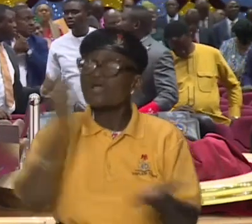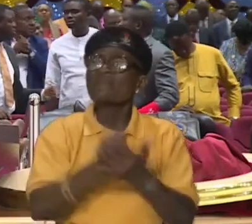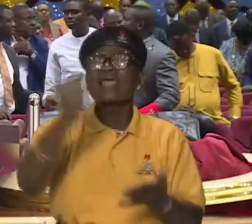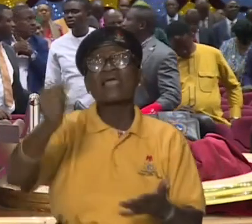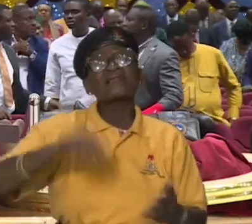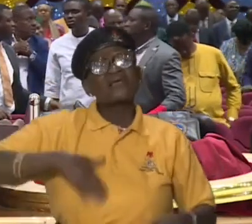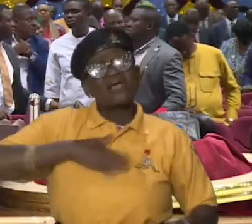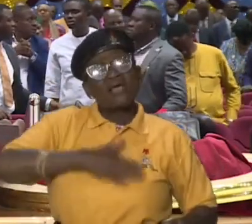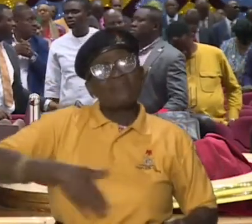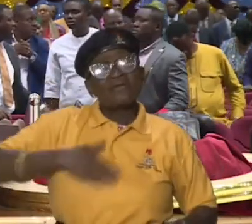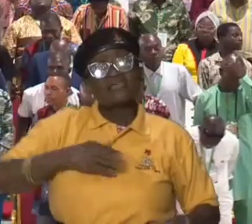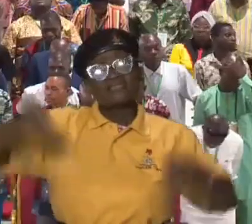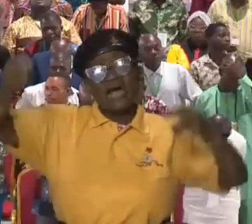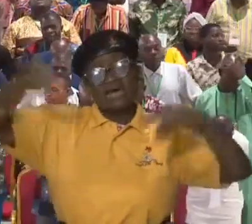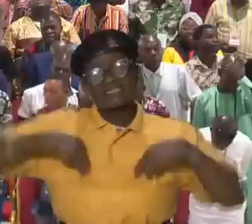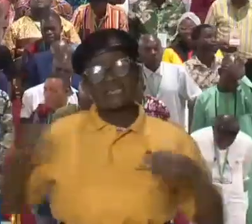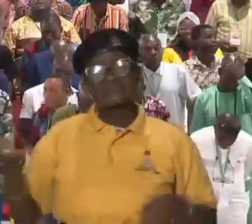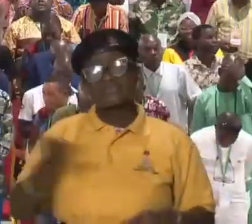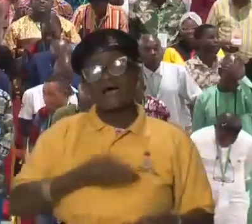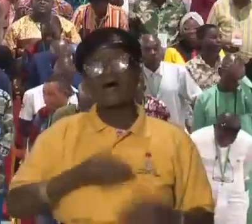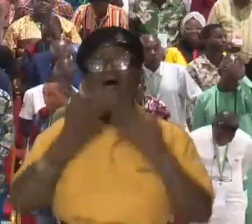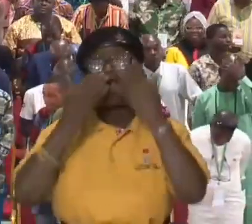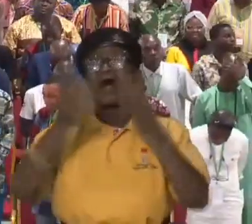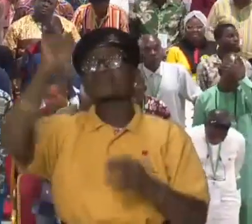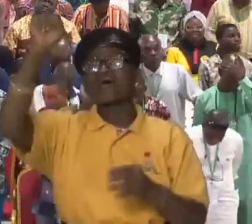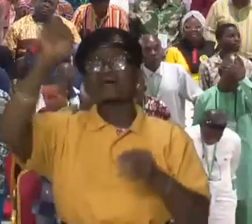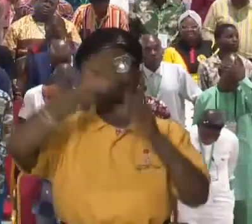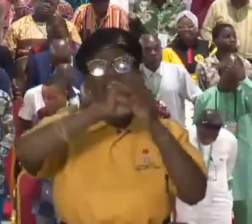Please accept our thanks in Jesus' name.